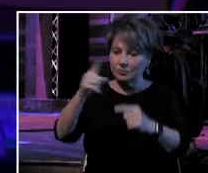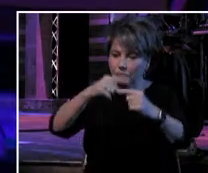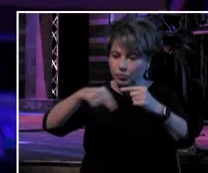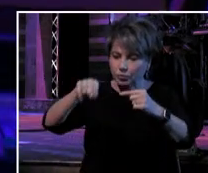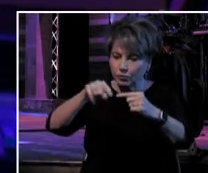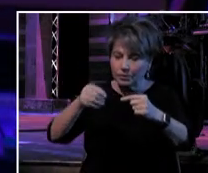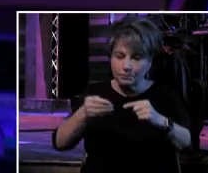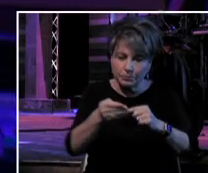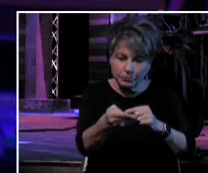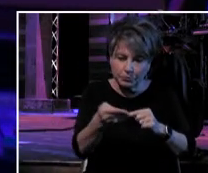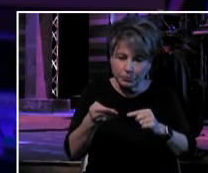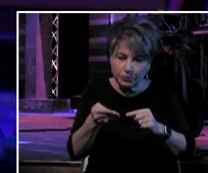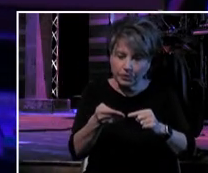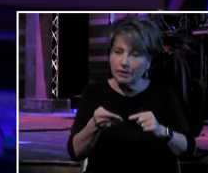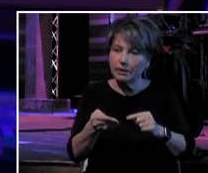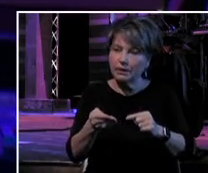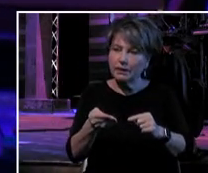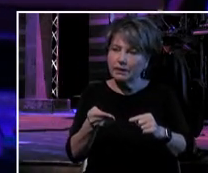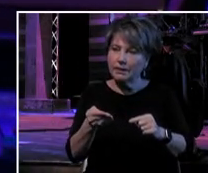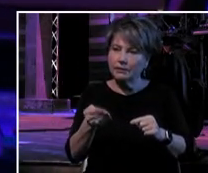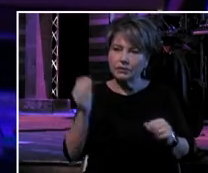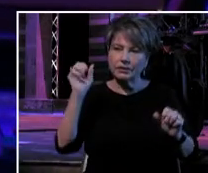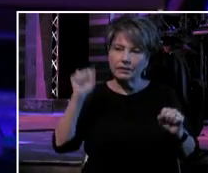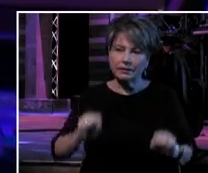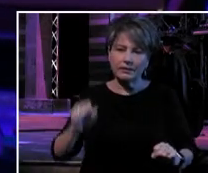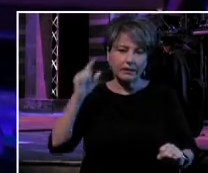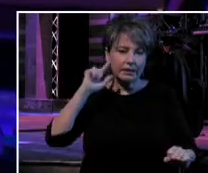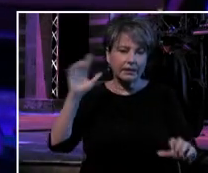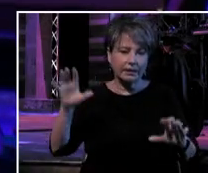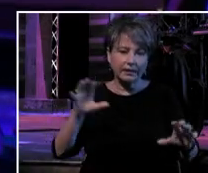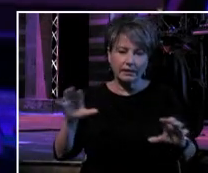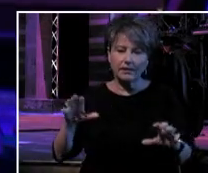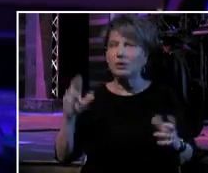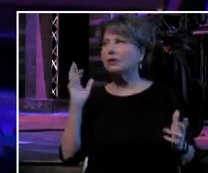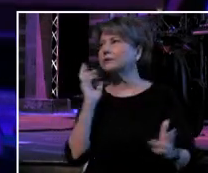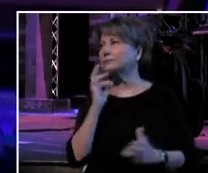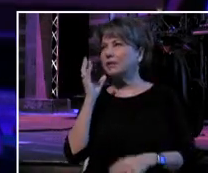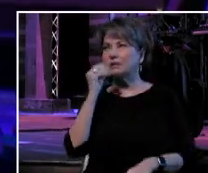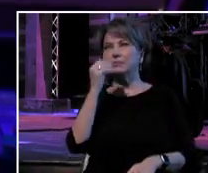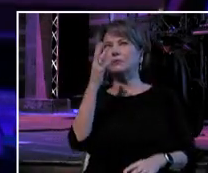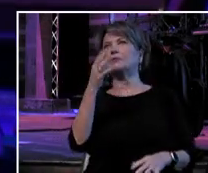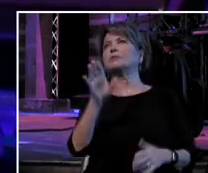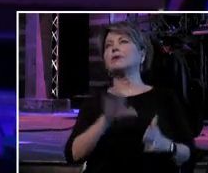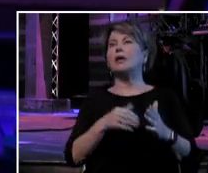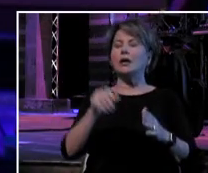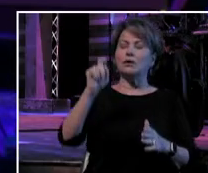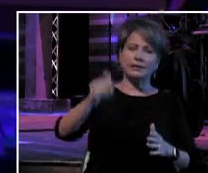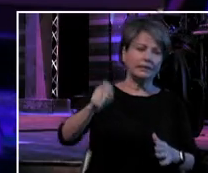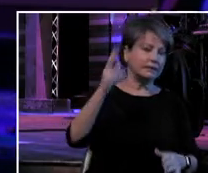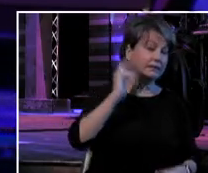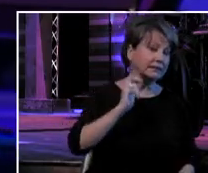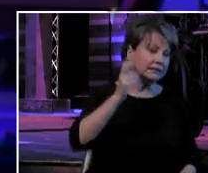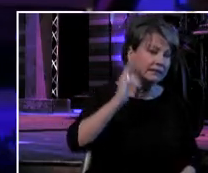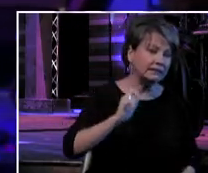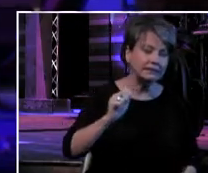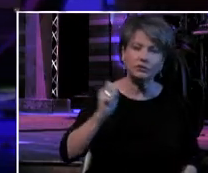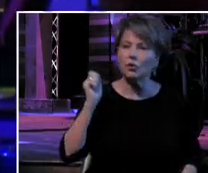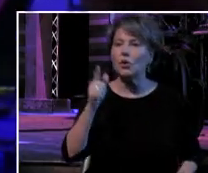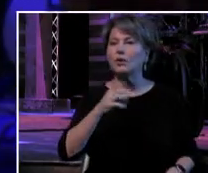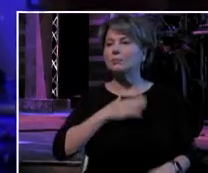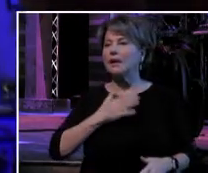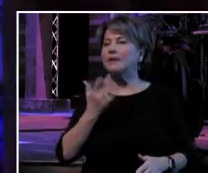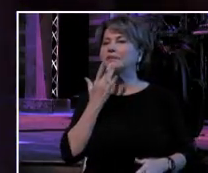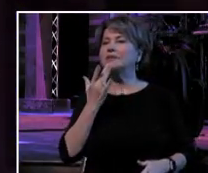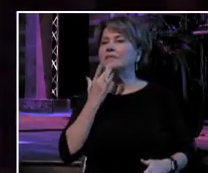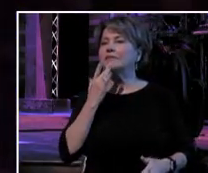in. It was digital music. It just moved from analog to digital. It's incredible. And I've got to have this. I've got to listen to them. I got to have all my favorite artists. And